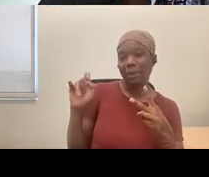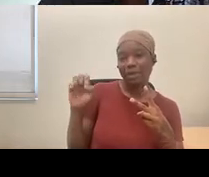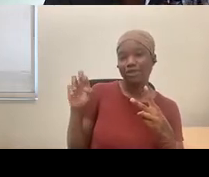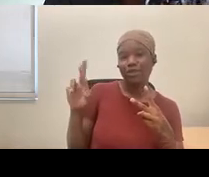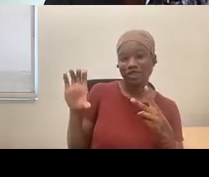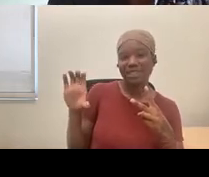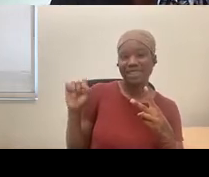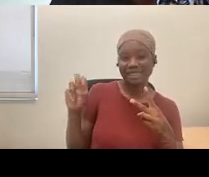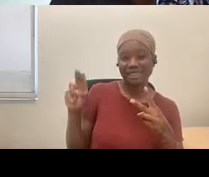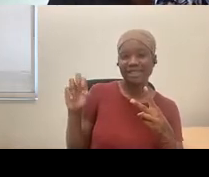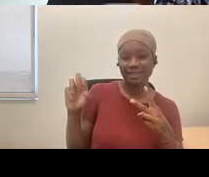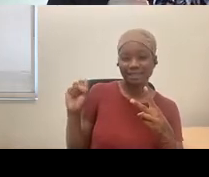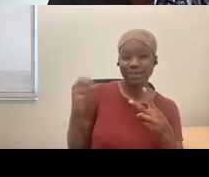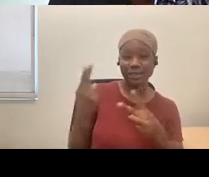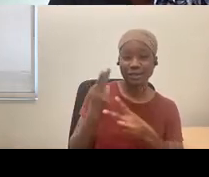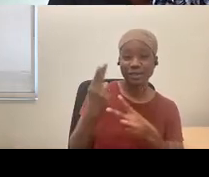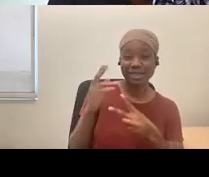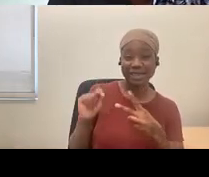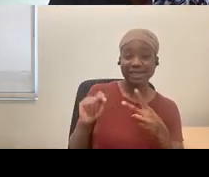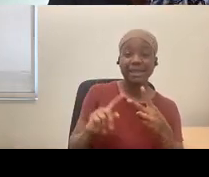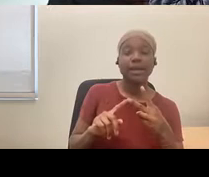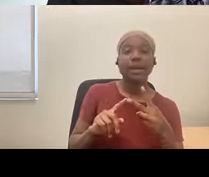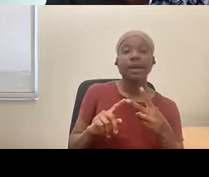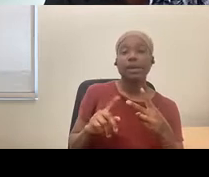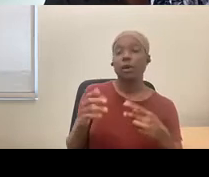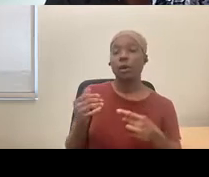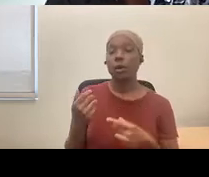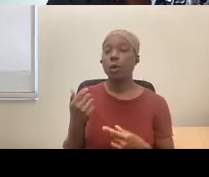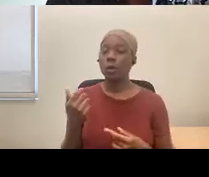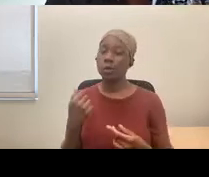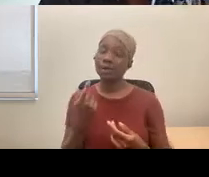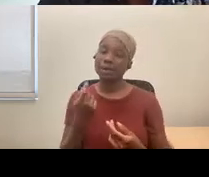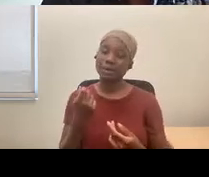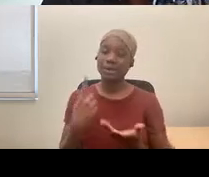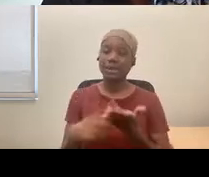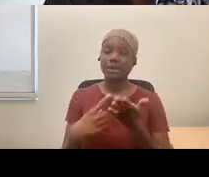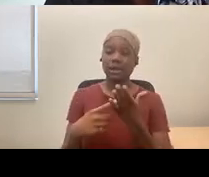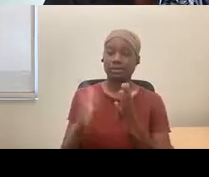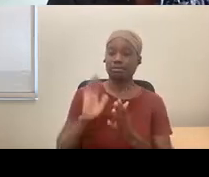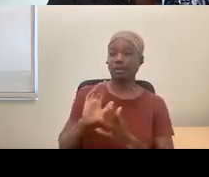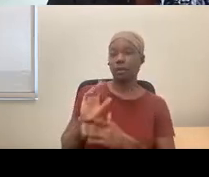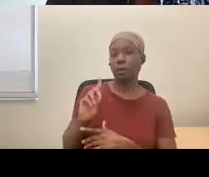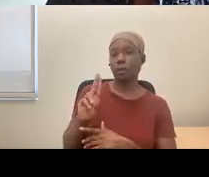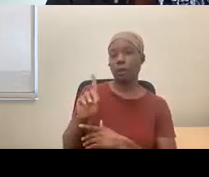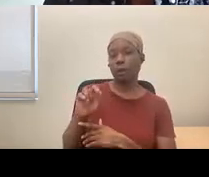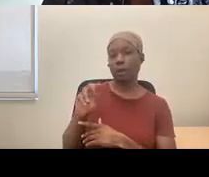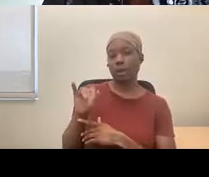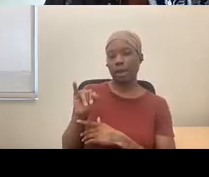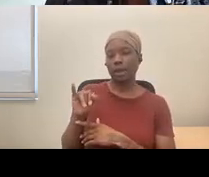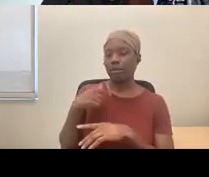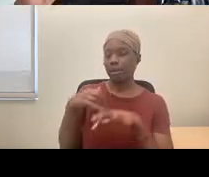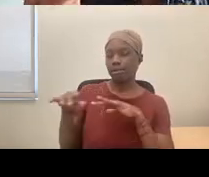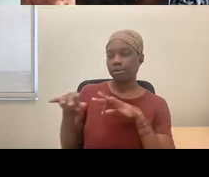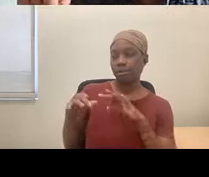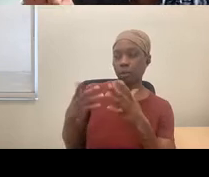So we talked a little bit when Dulani was saying, where is my biometric sensor? What might it look like? Some phones and computers these